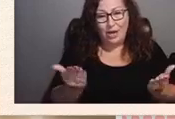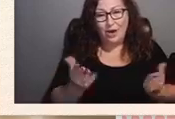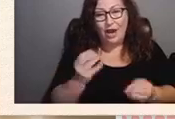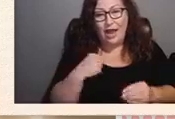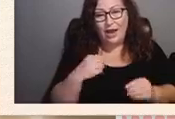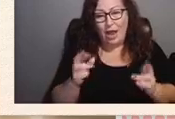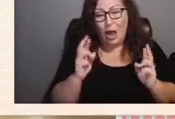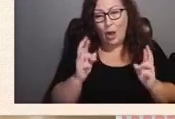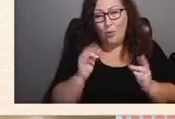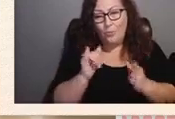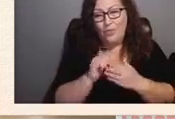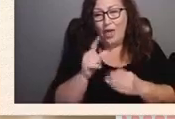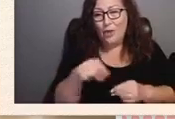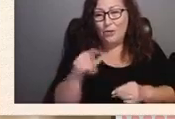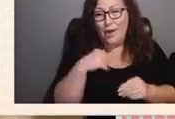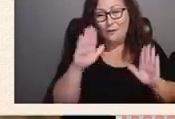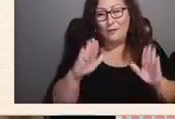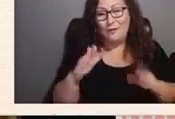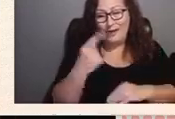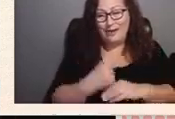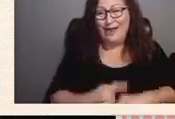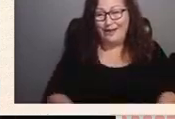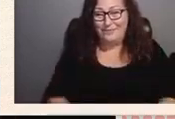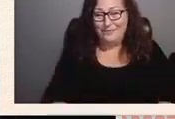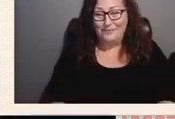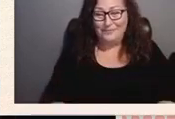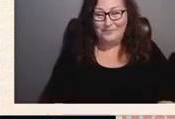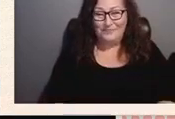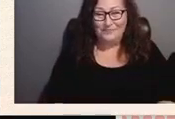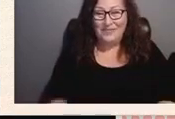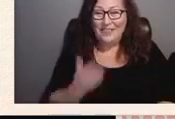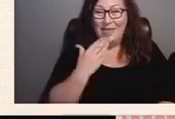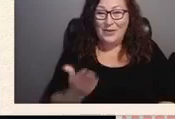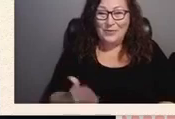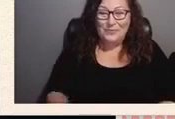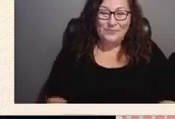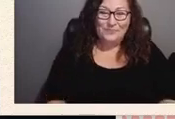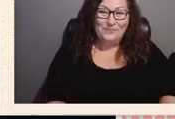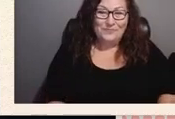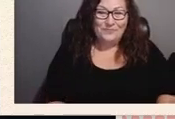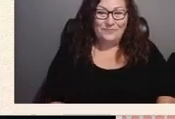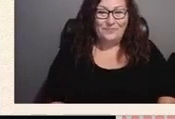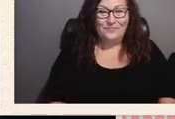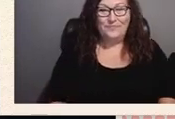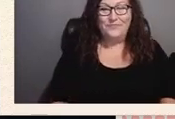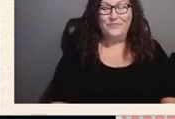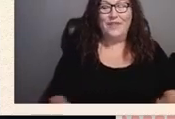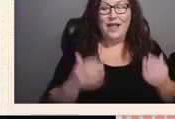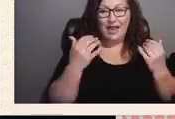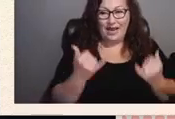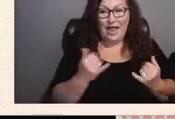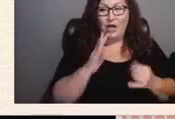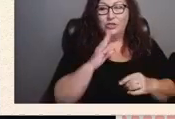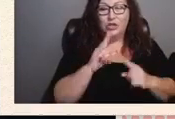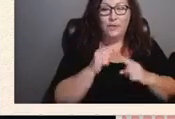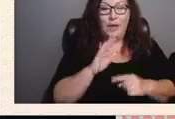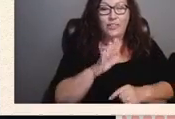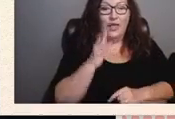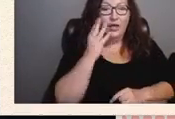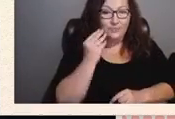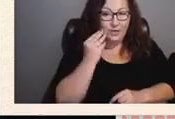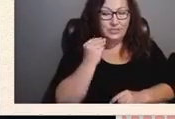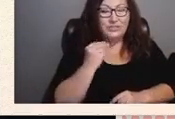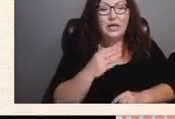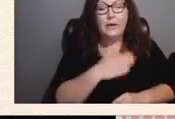guys have a great rest of your day. Thank you. And now, to talk about their experiences, please